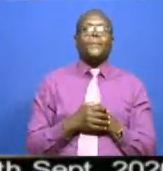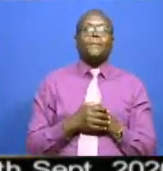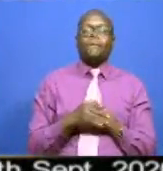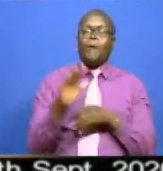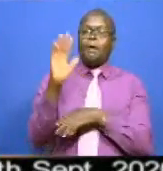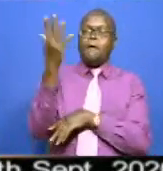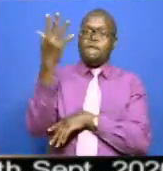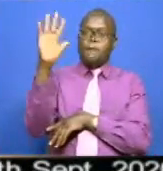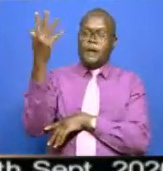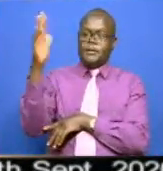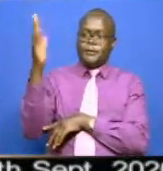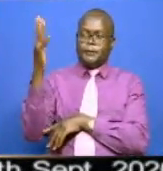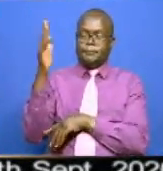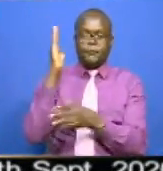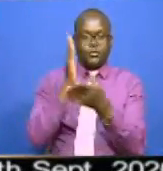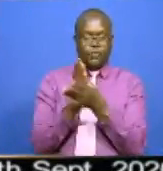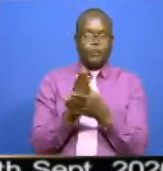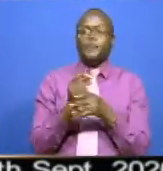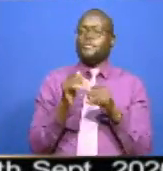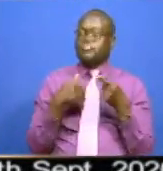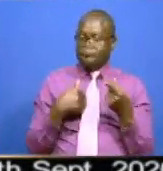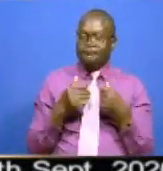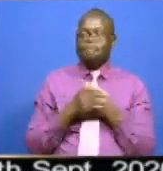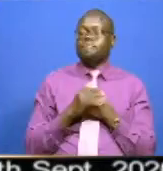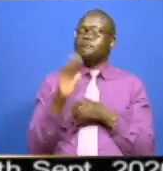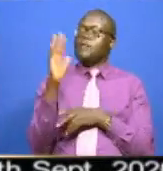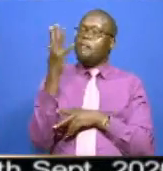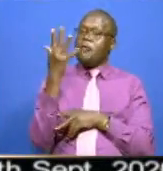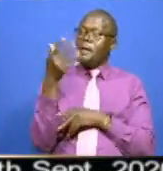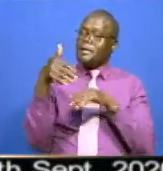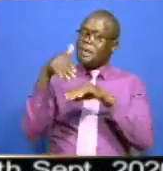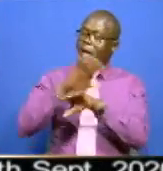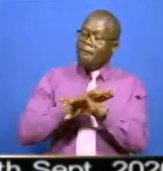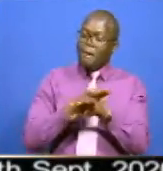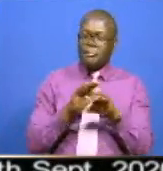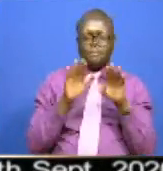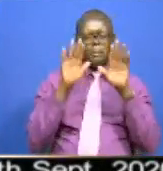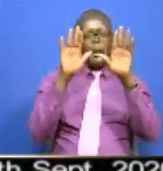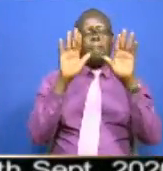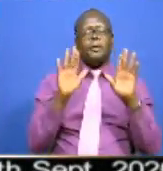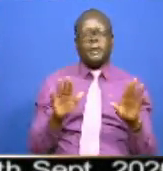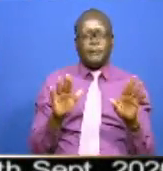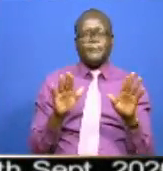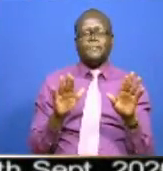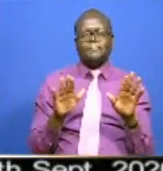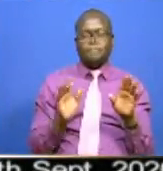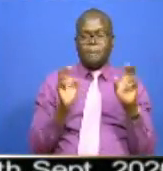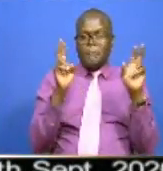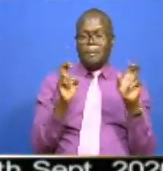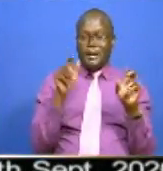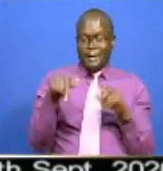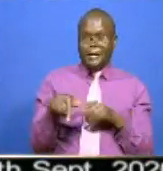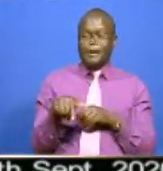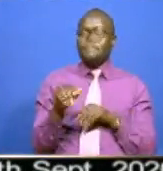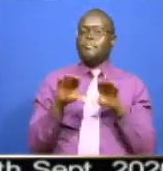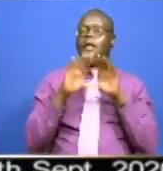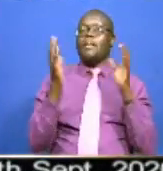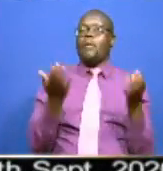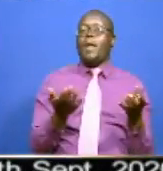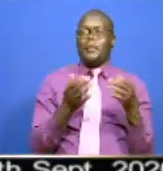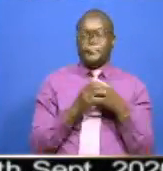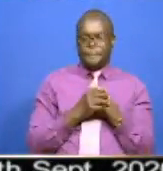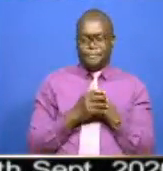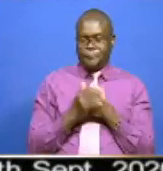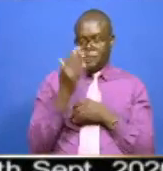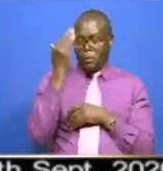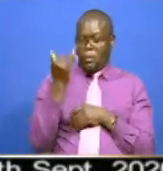forestry. Honorable Speaker, forest cover is a very important matter in the world right now